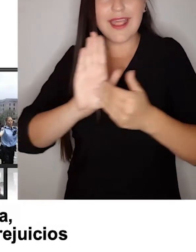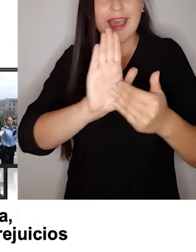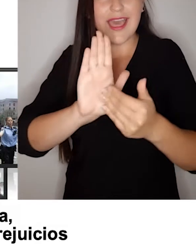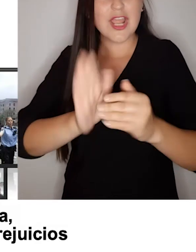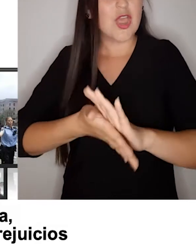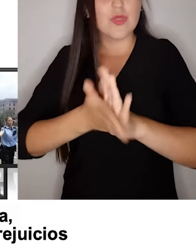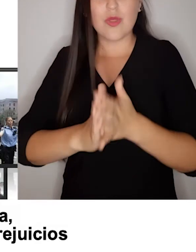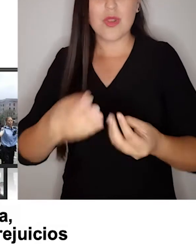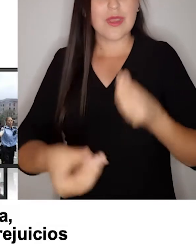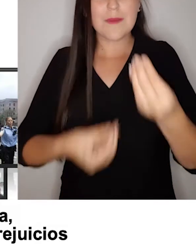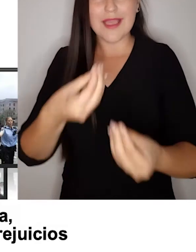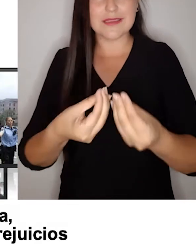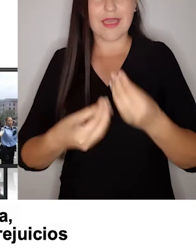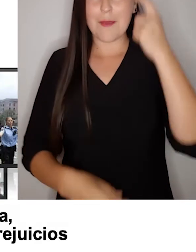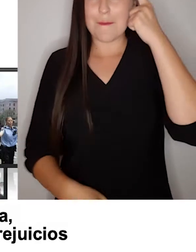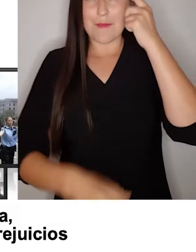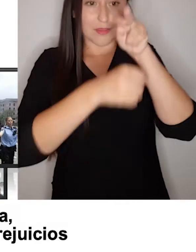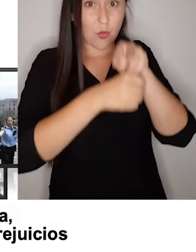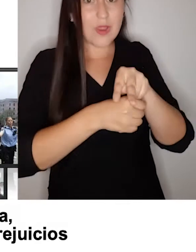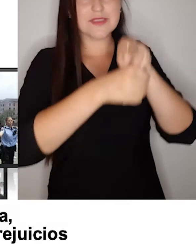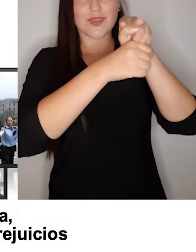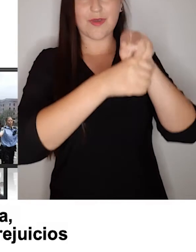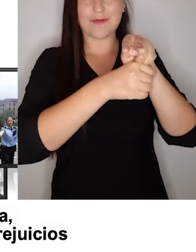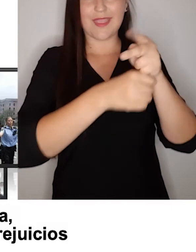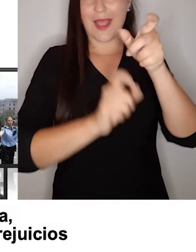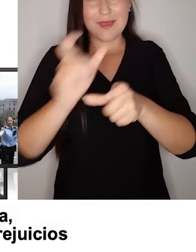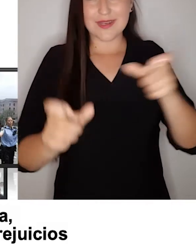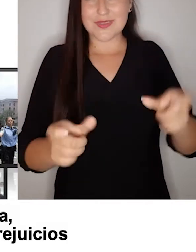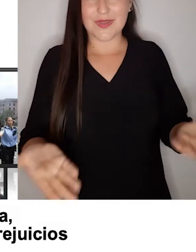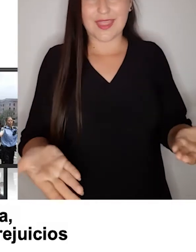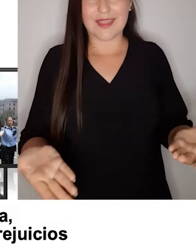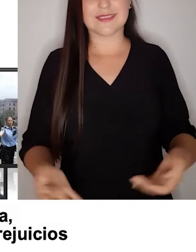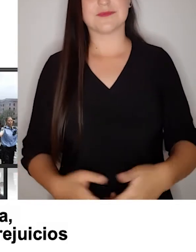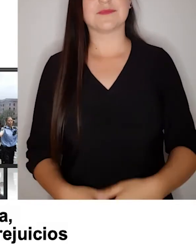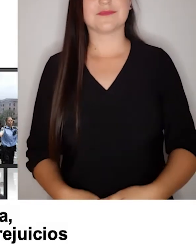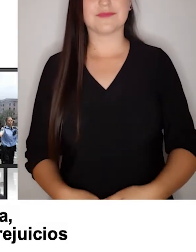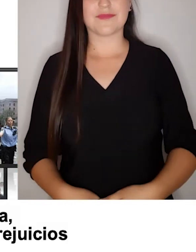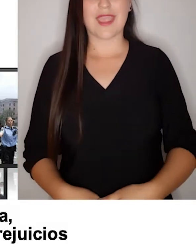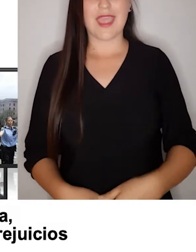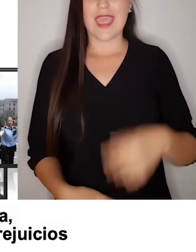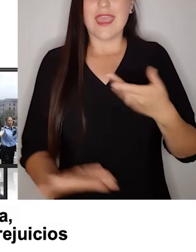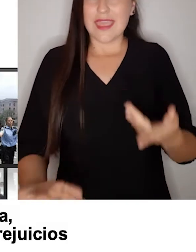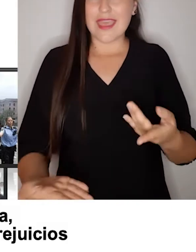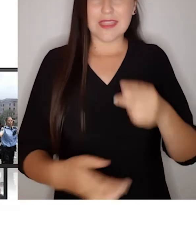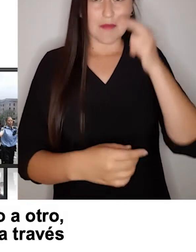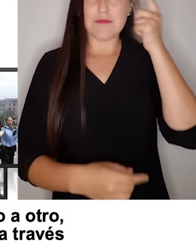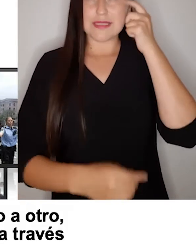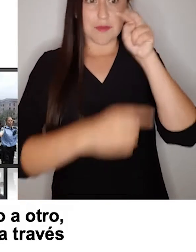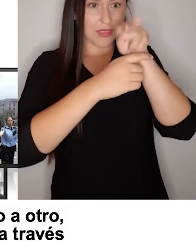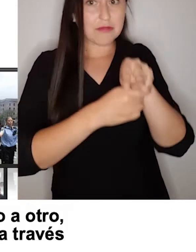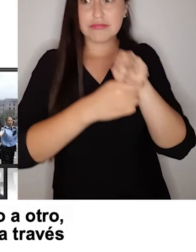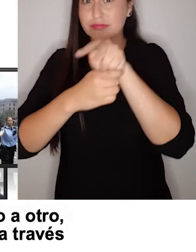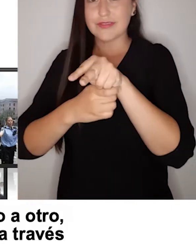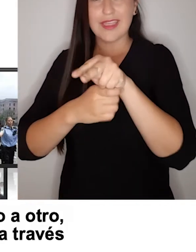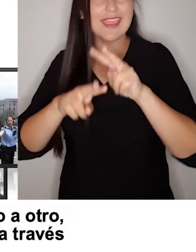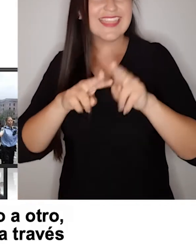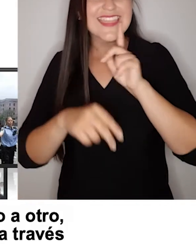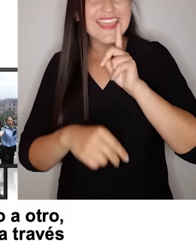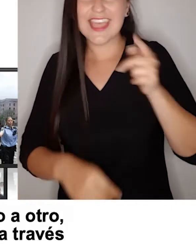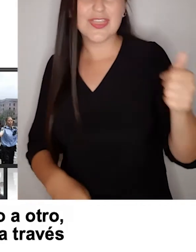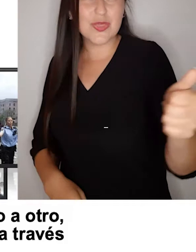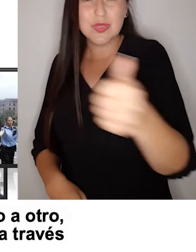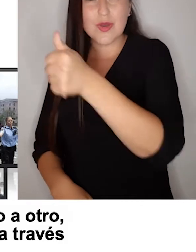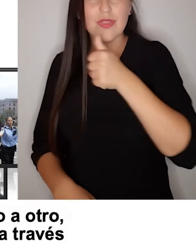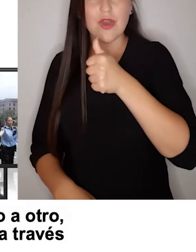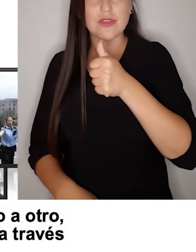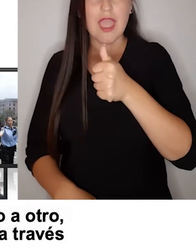illustration, this slide, is an attempt to illustrate the axis of prejudices from everybody's inner